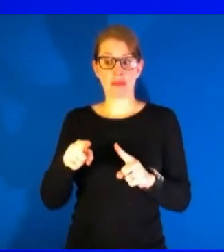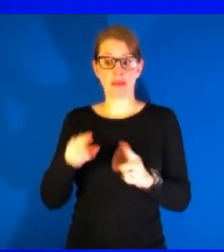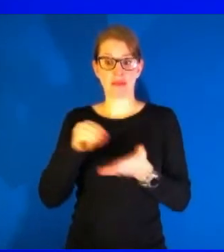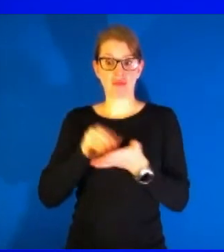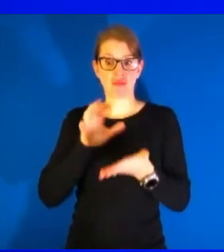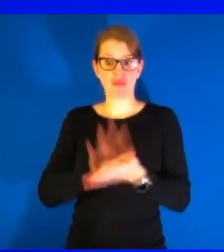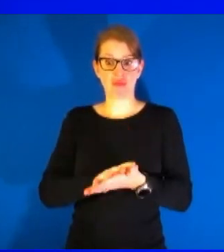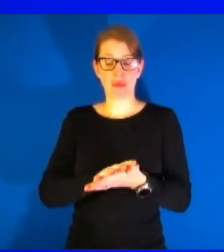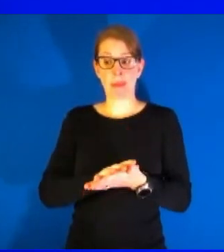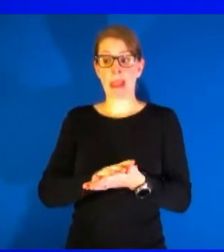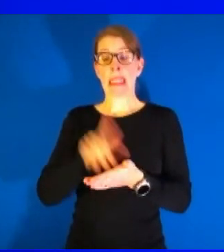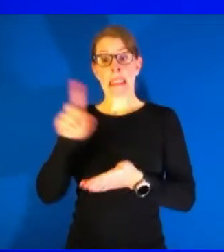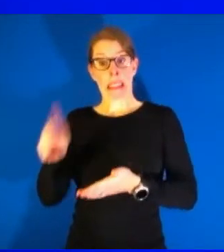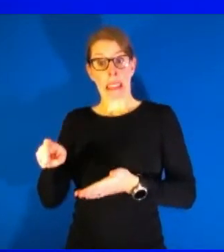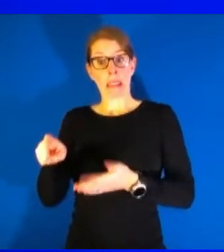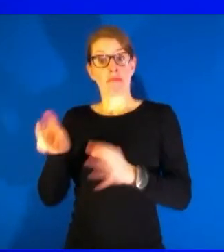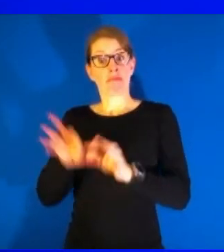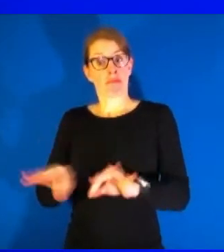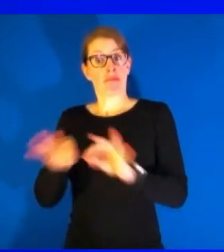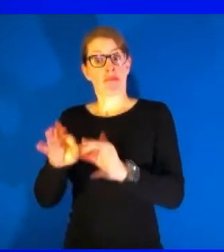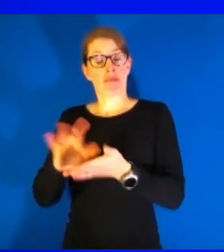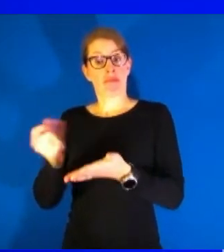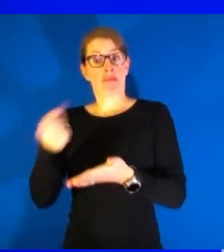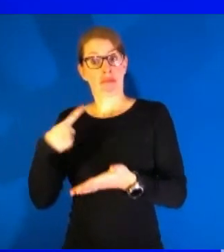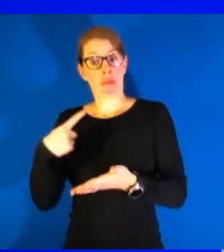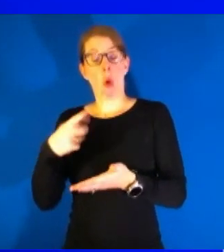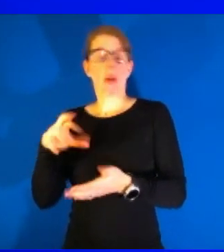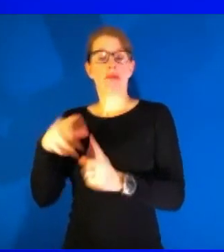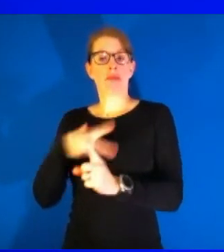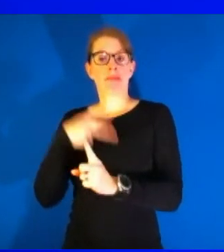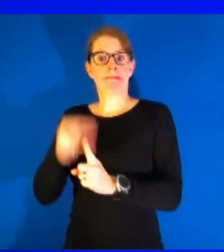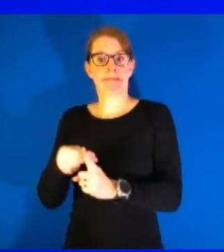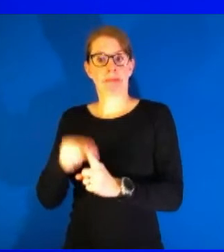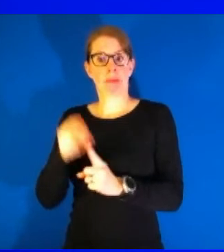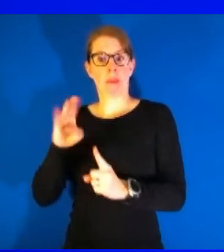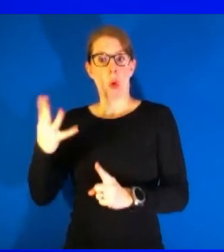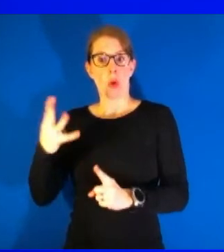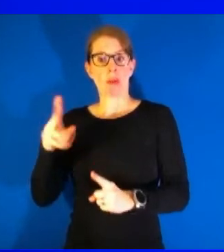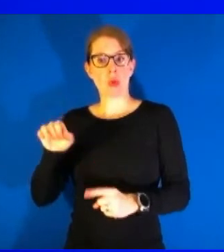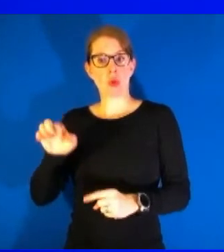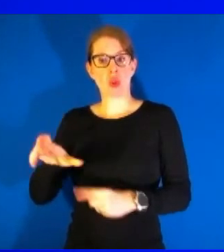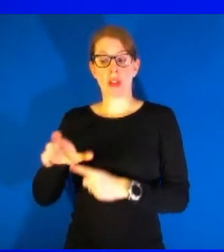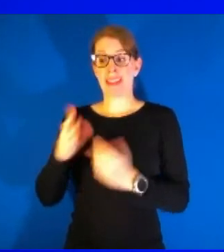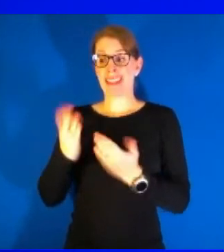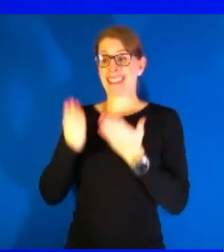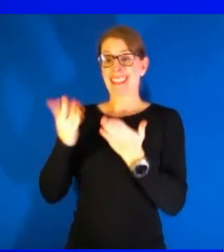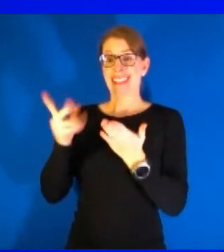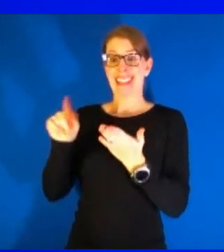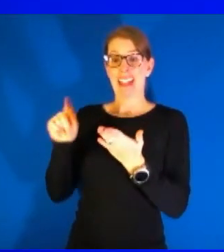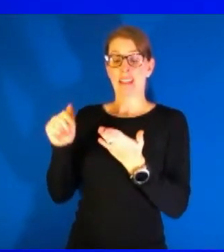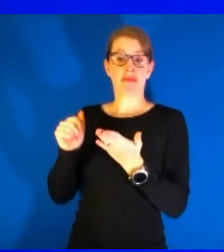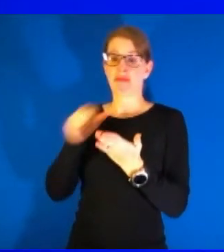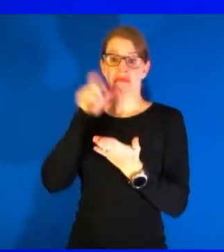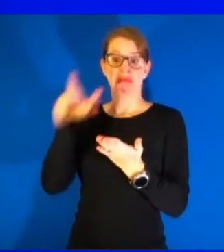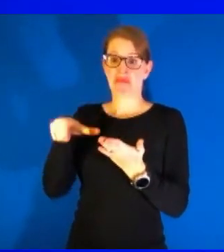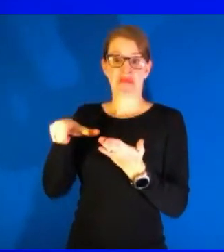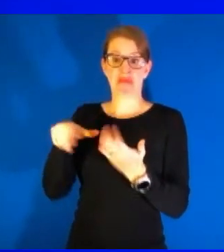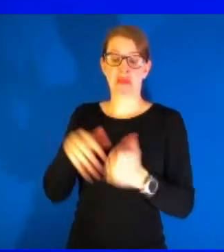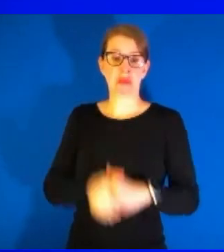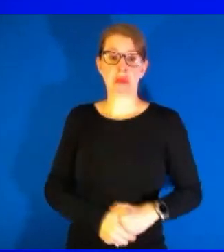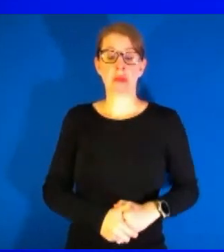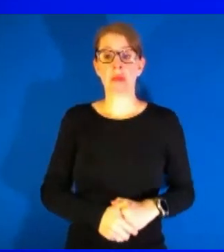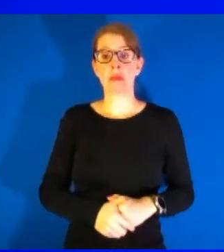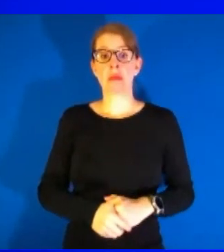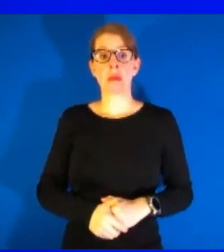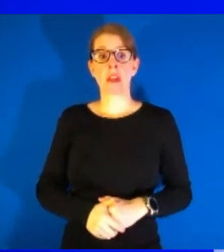Right now, the best data that we have would suggest that it's not needed. So we already have a problem with people wanting to put at least